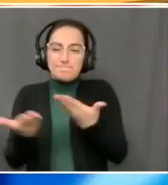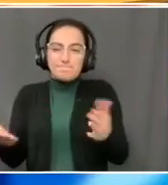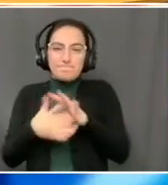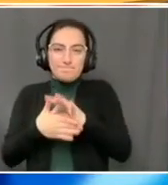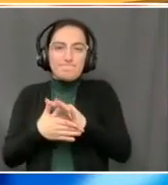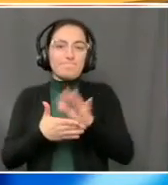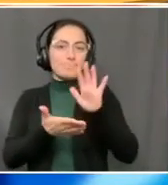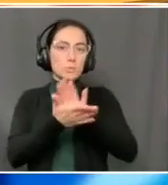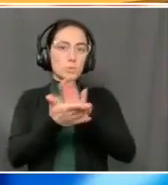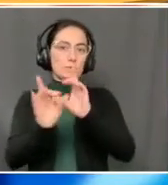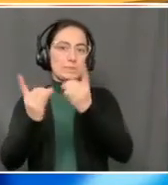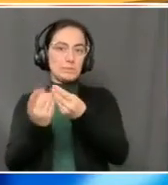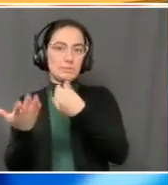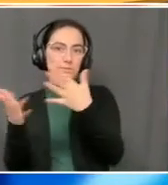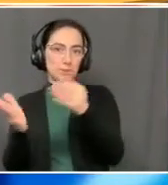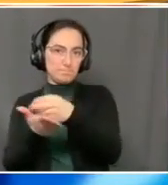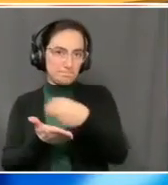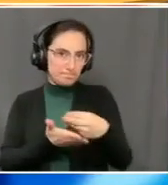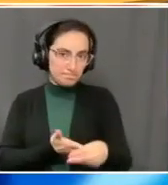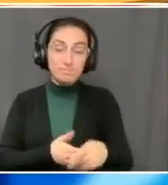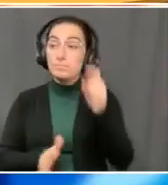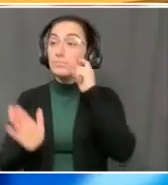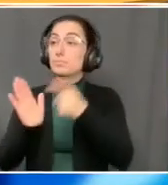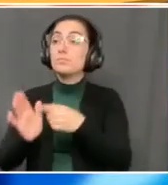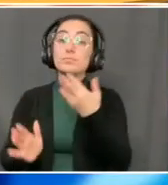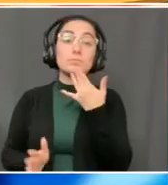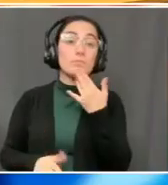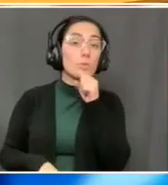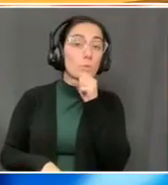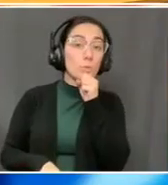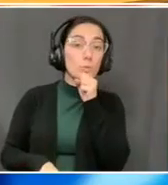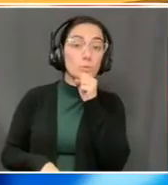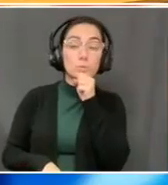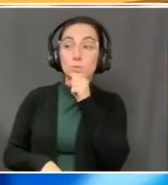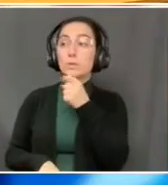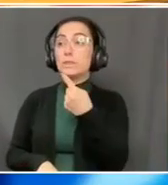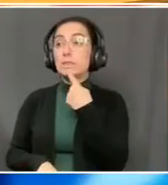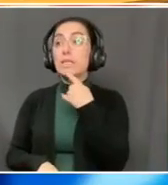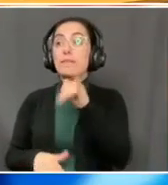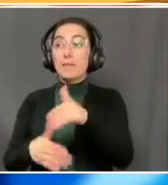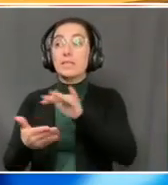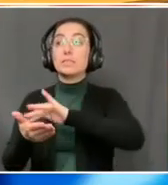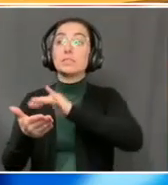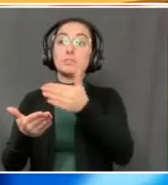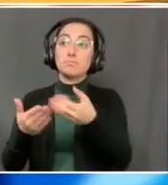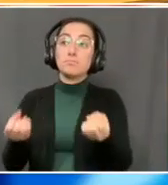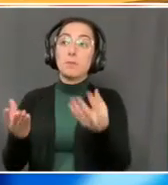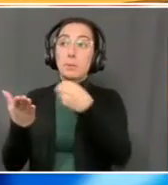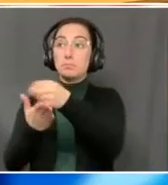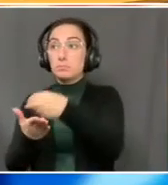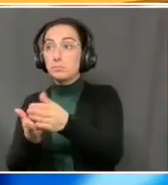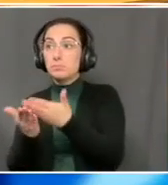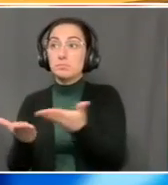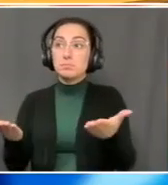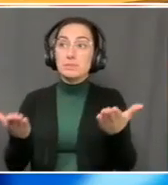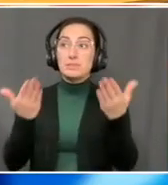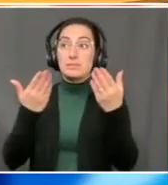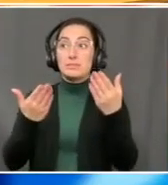here the orange is the portion of these books and supplies expenditures that are general